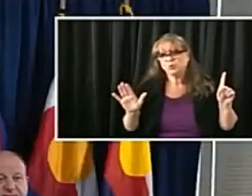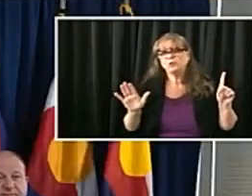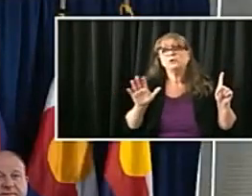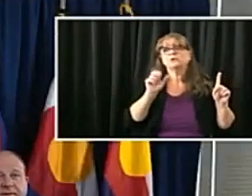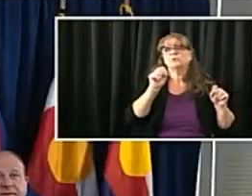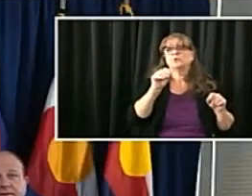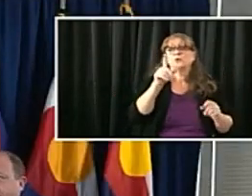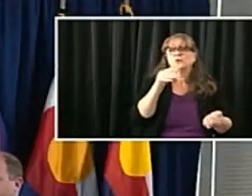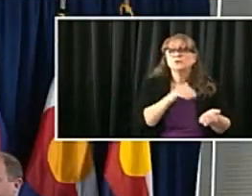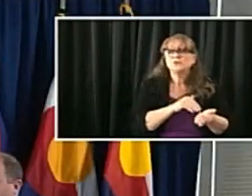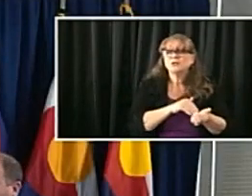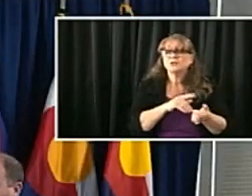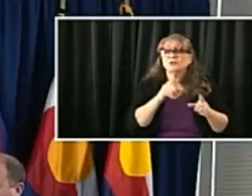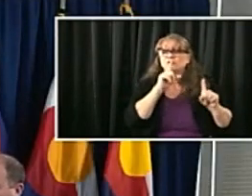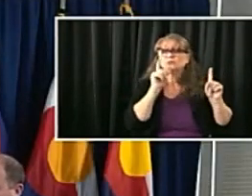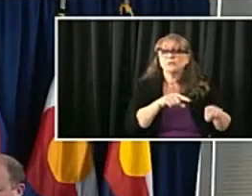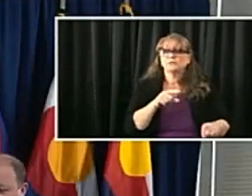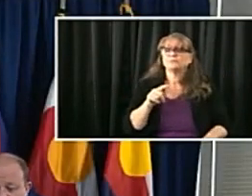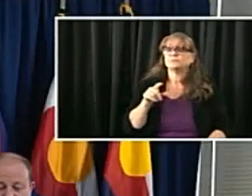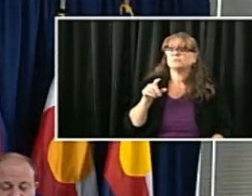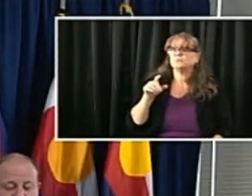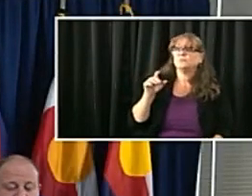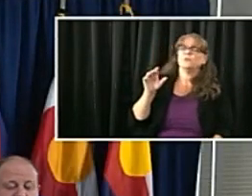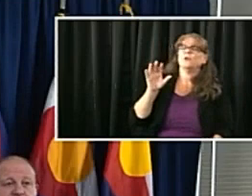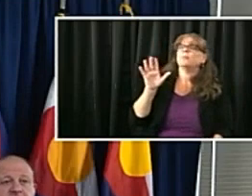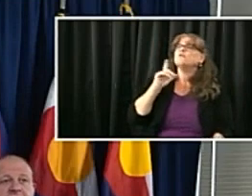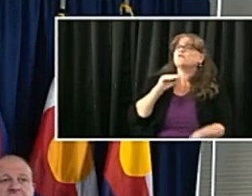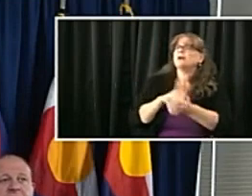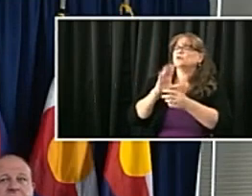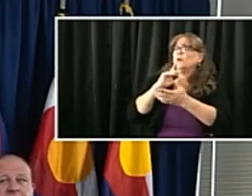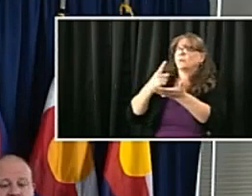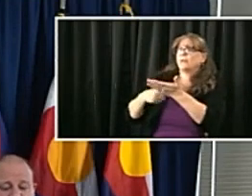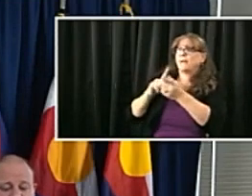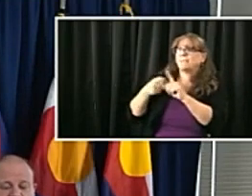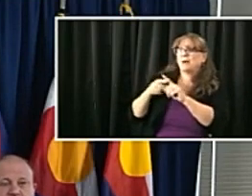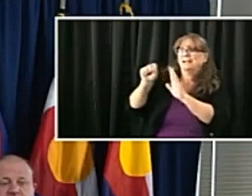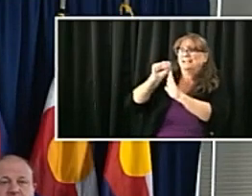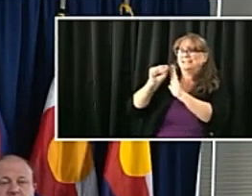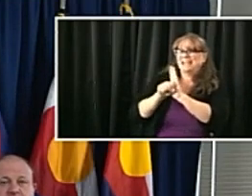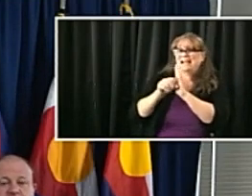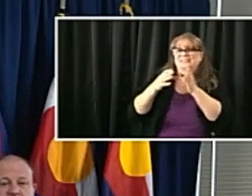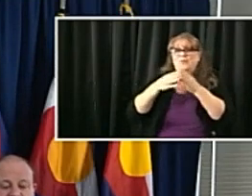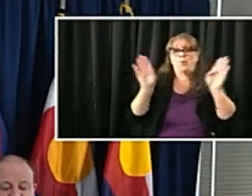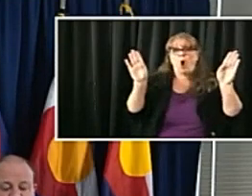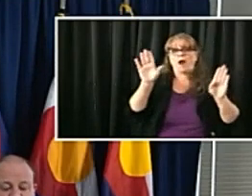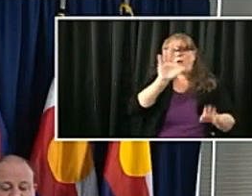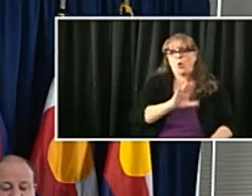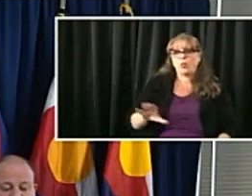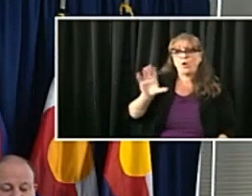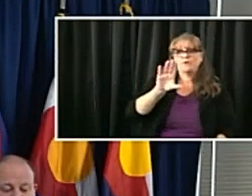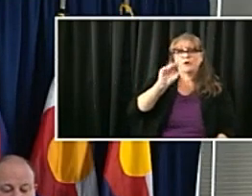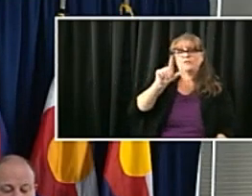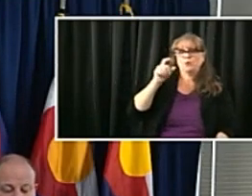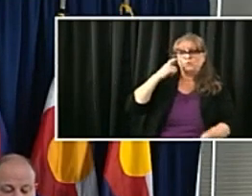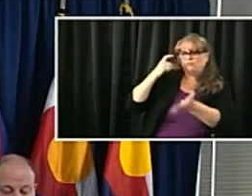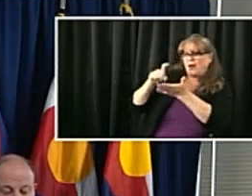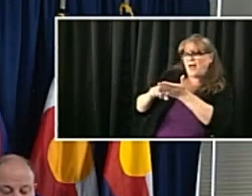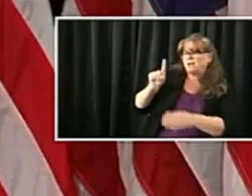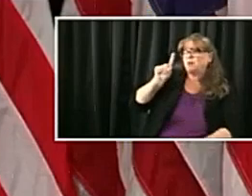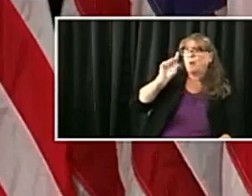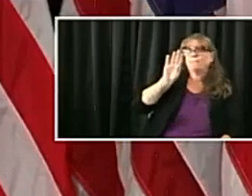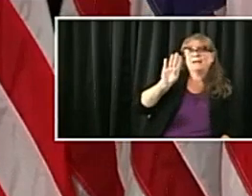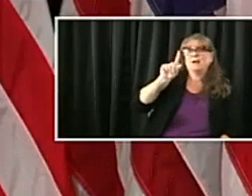There is a second question about statewide detection of the variant, if we have the ability to understand how widespread it might be. So in the last couple of weeks, we have